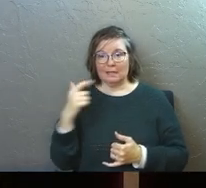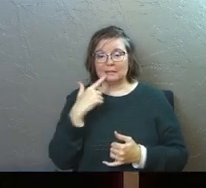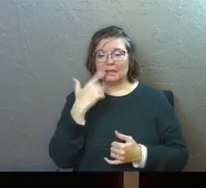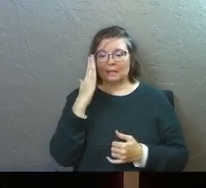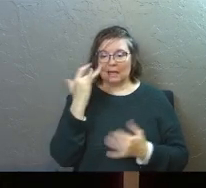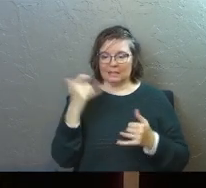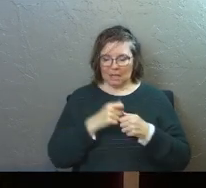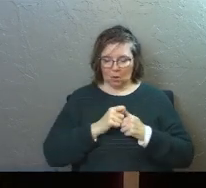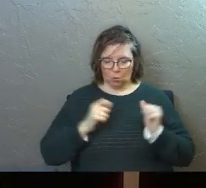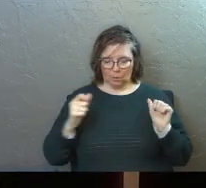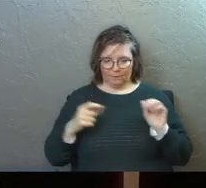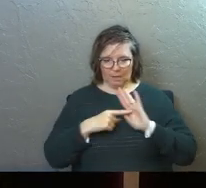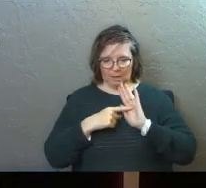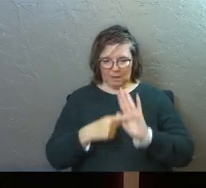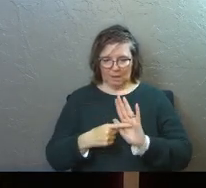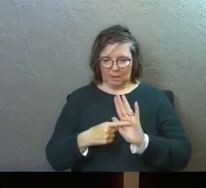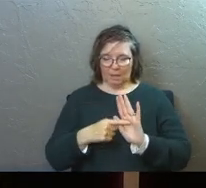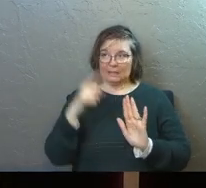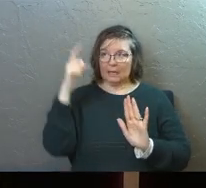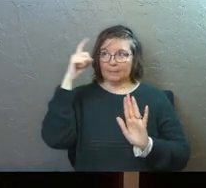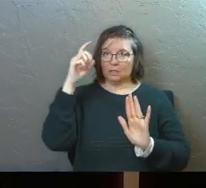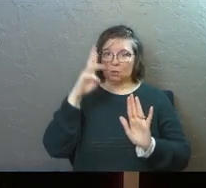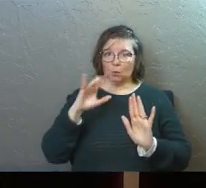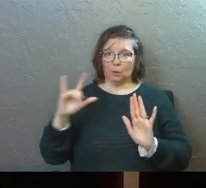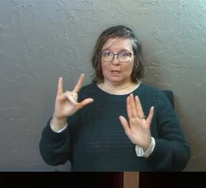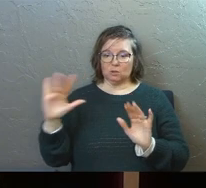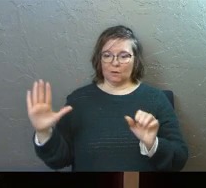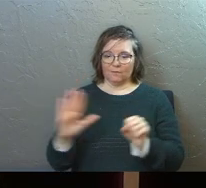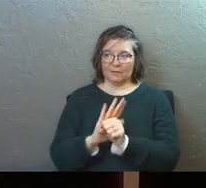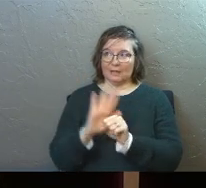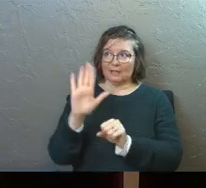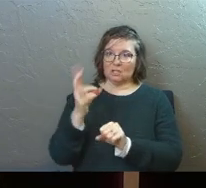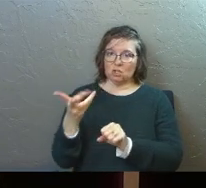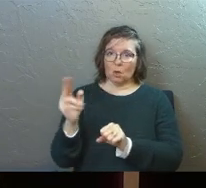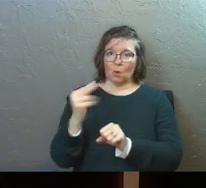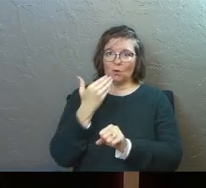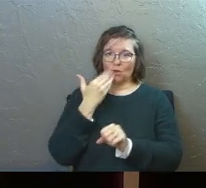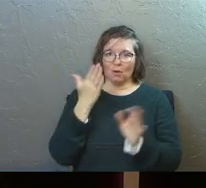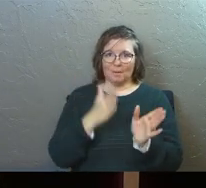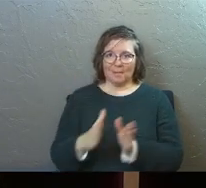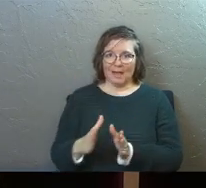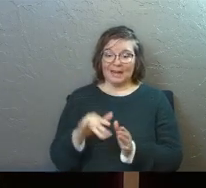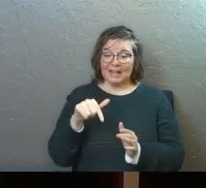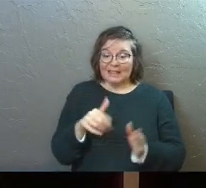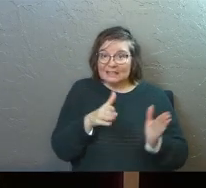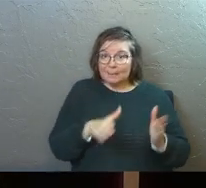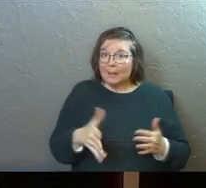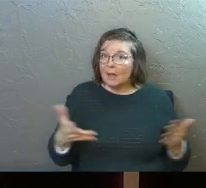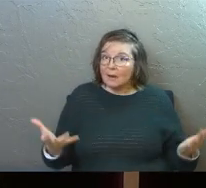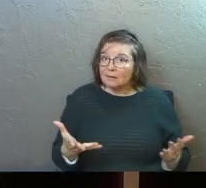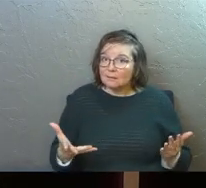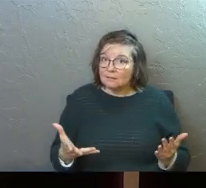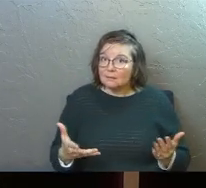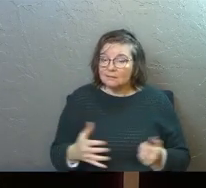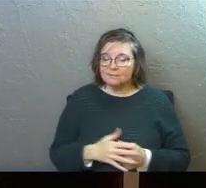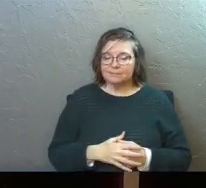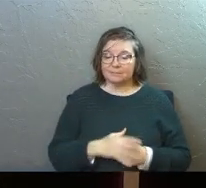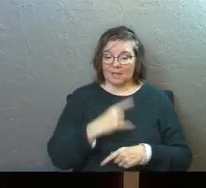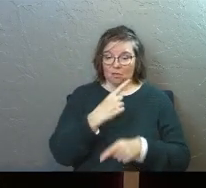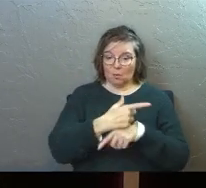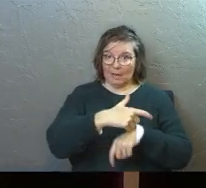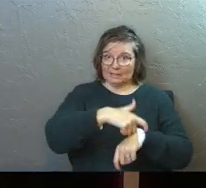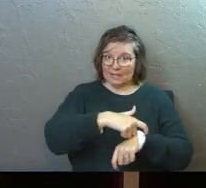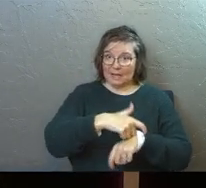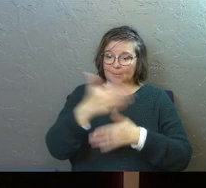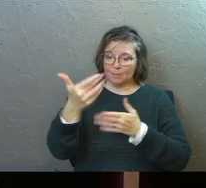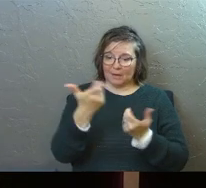will regarding Christ, which is to fulfill his own good plan. And this is the plan. At the right